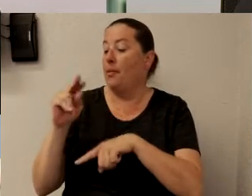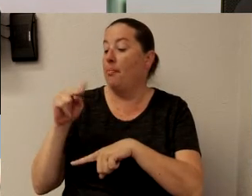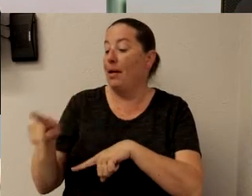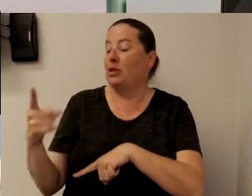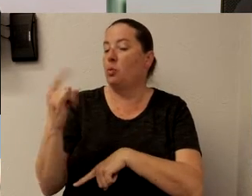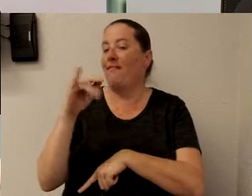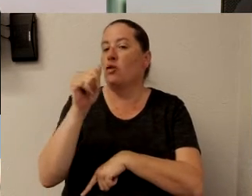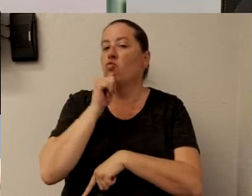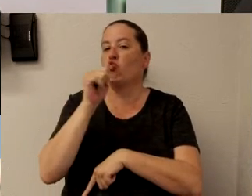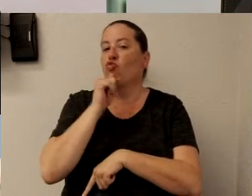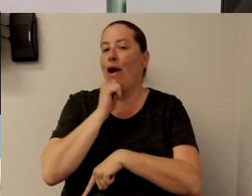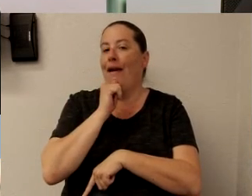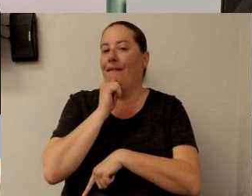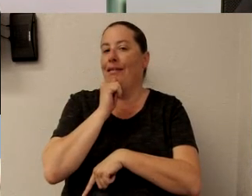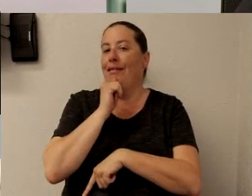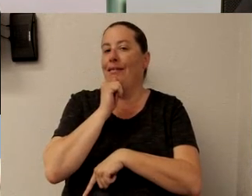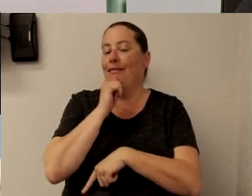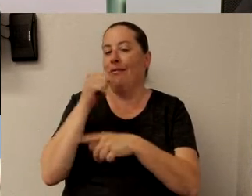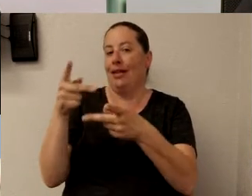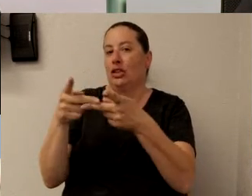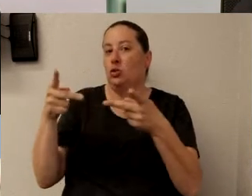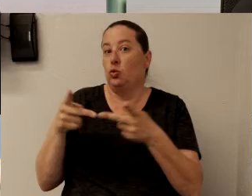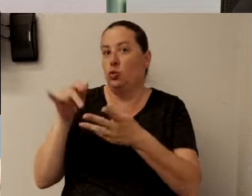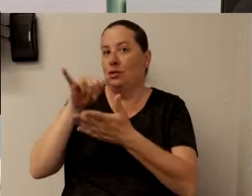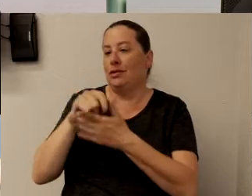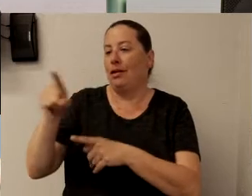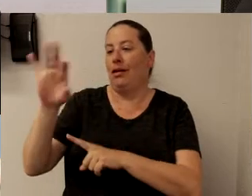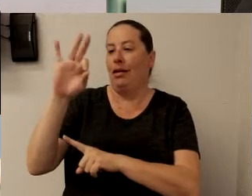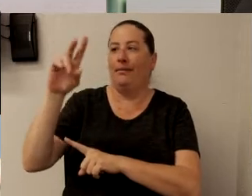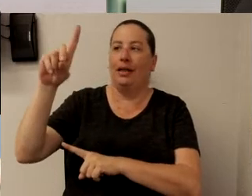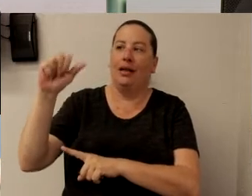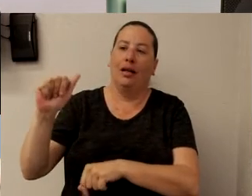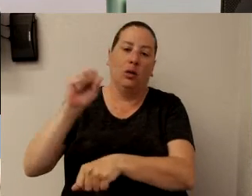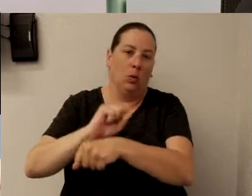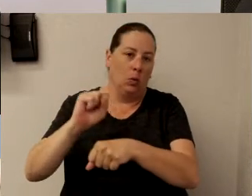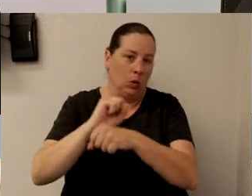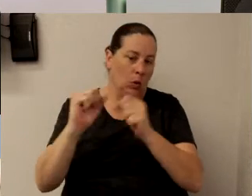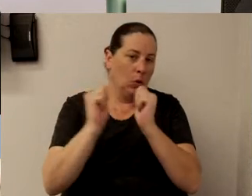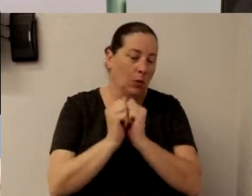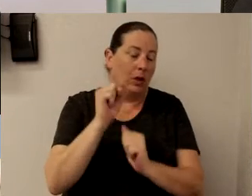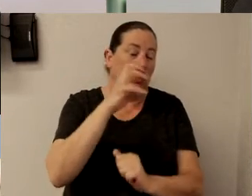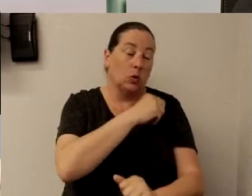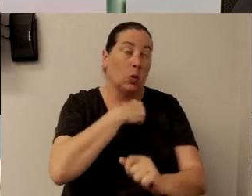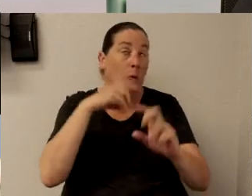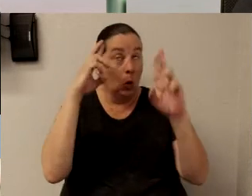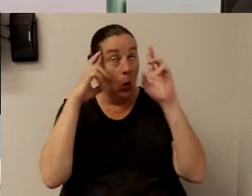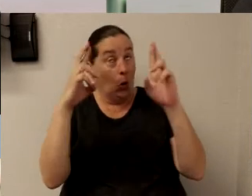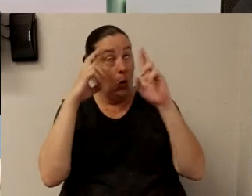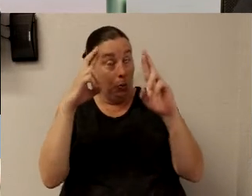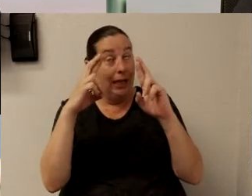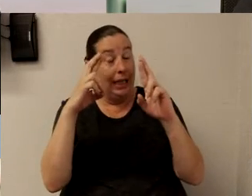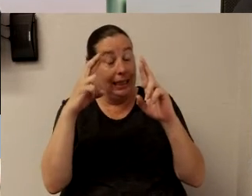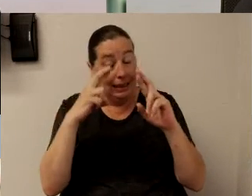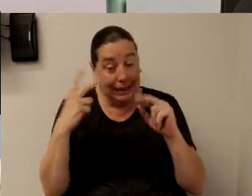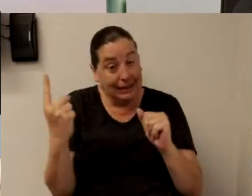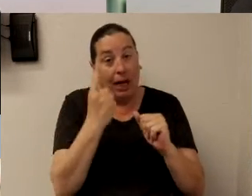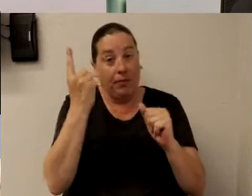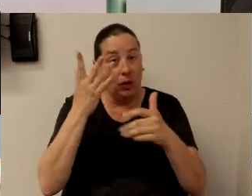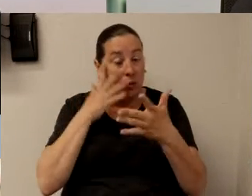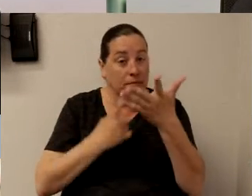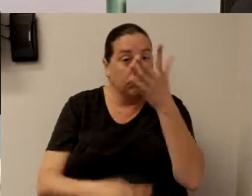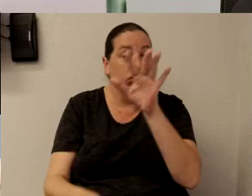institutions that the FDA is working with. So we're hoping that something comes to market